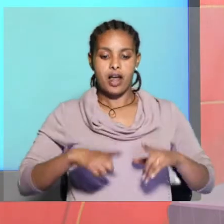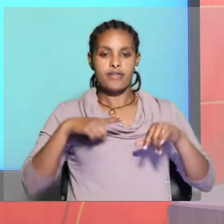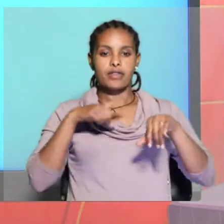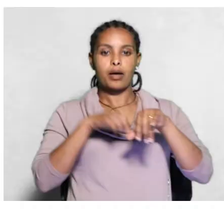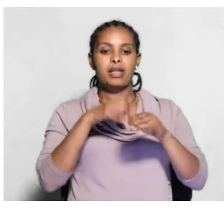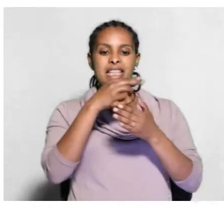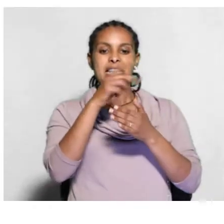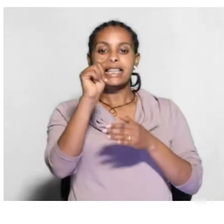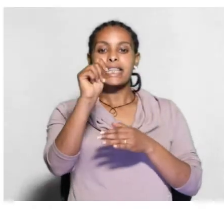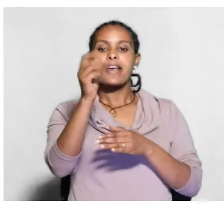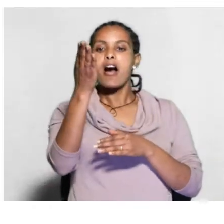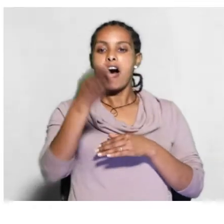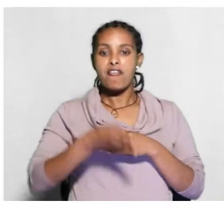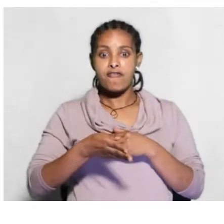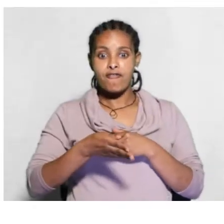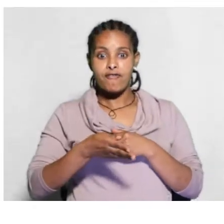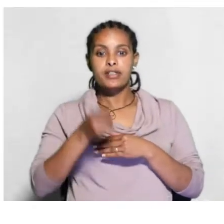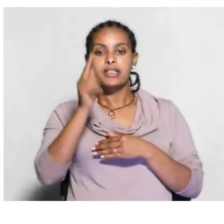T half.